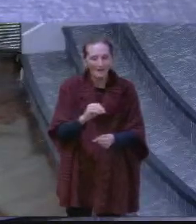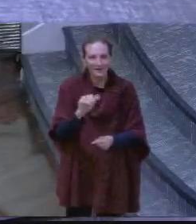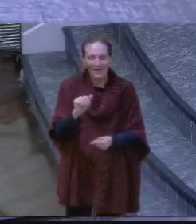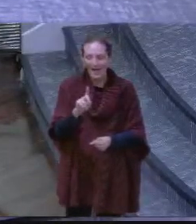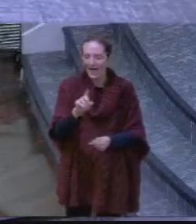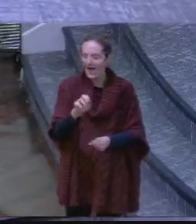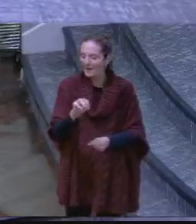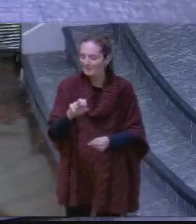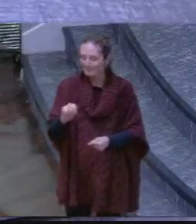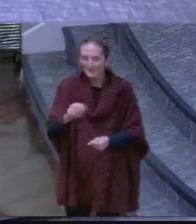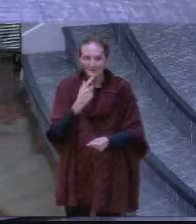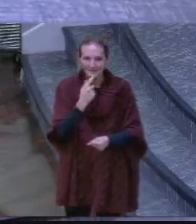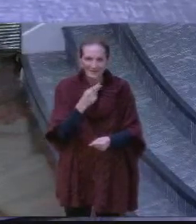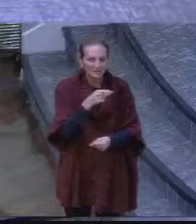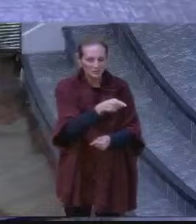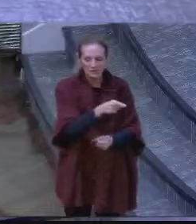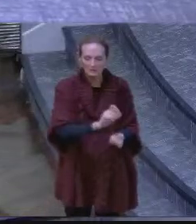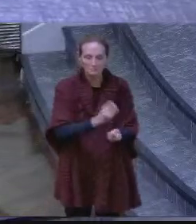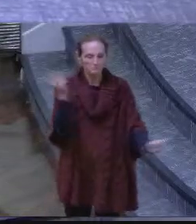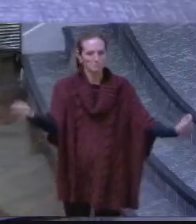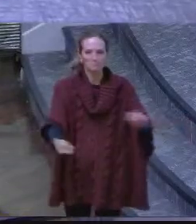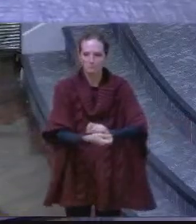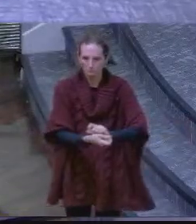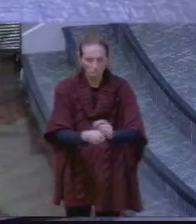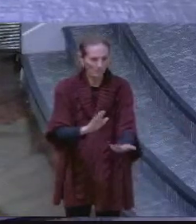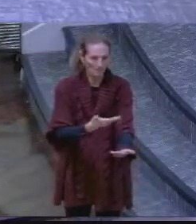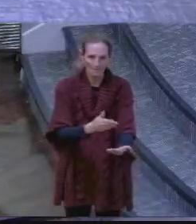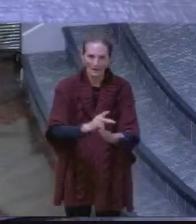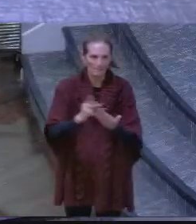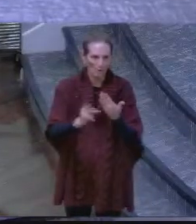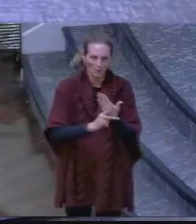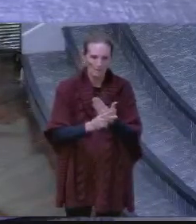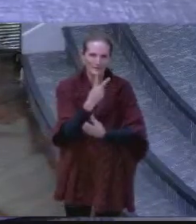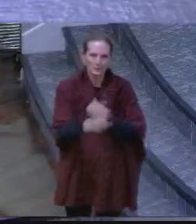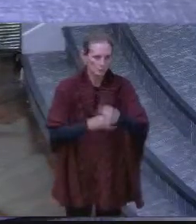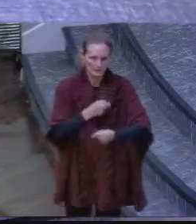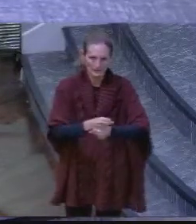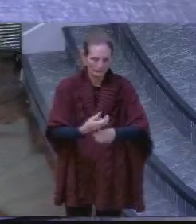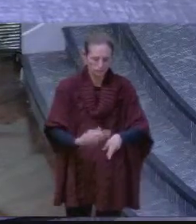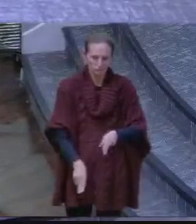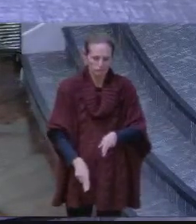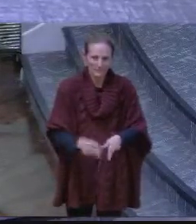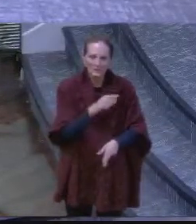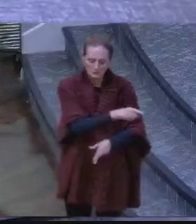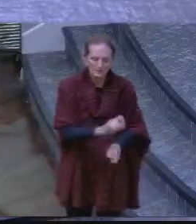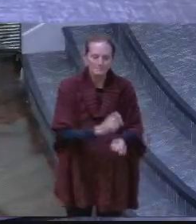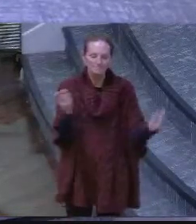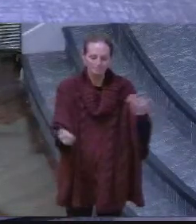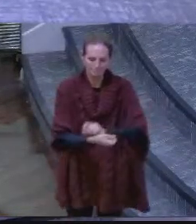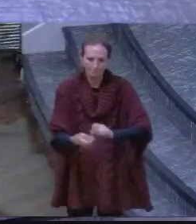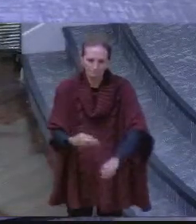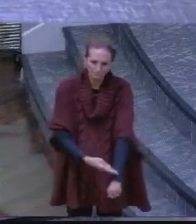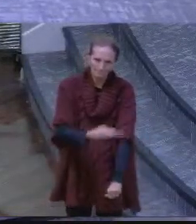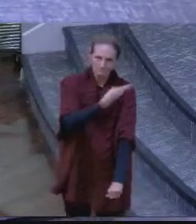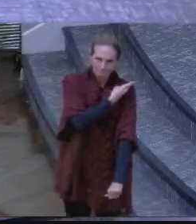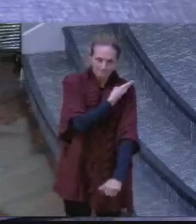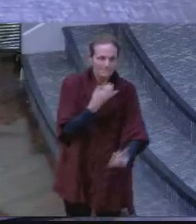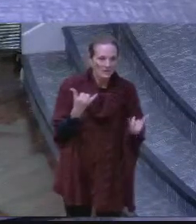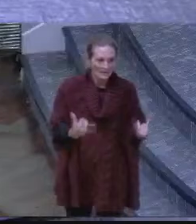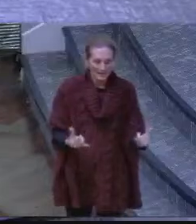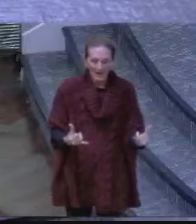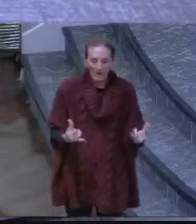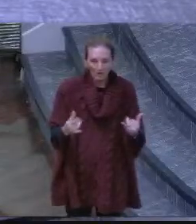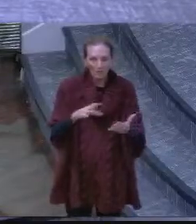for completely revitalizing the band program in just 2 years, leading students to exceptional musical